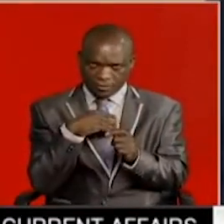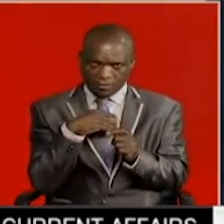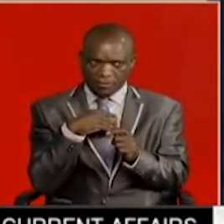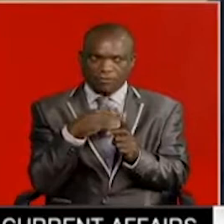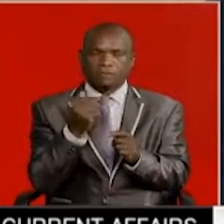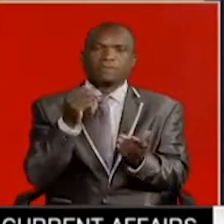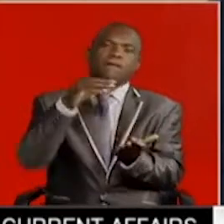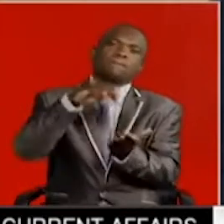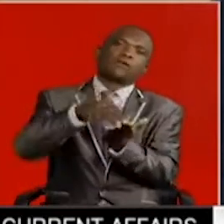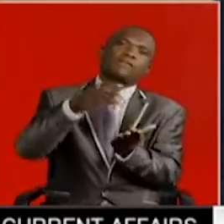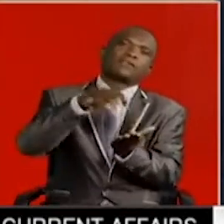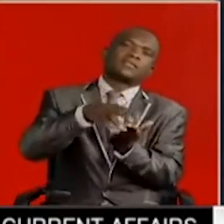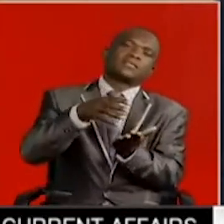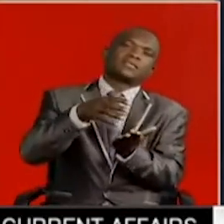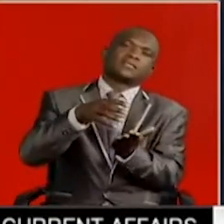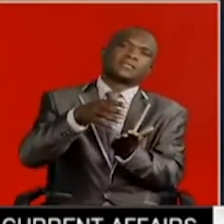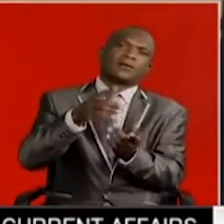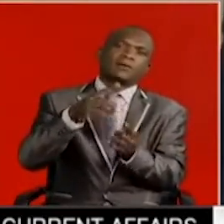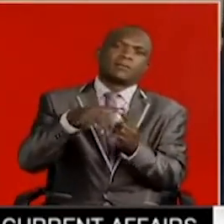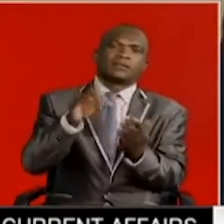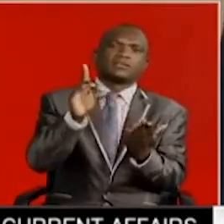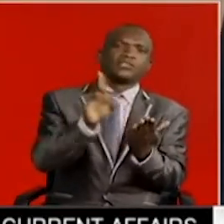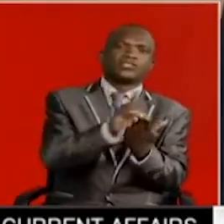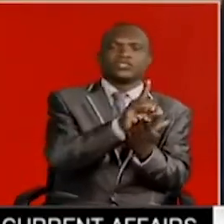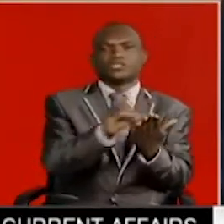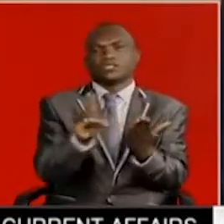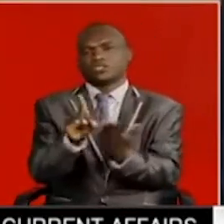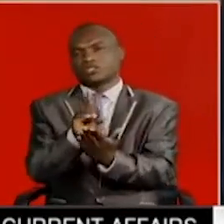for provincial and district